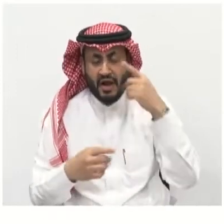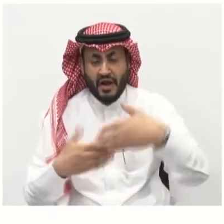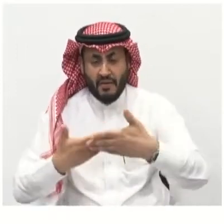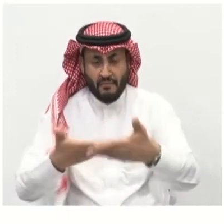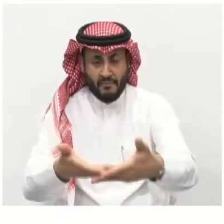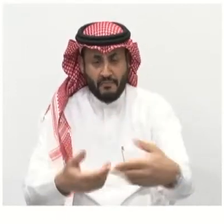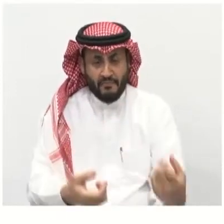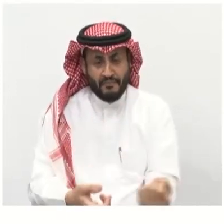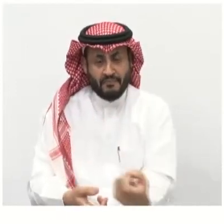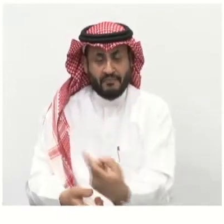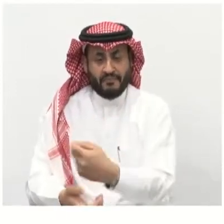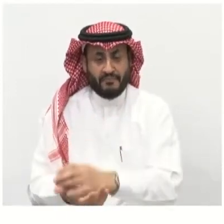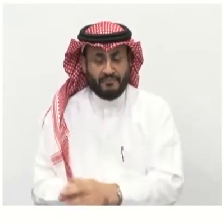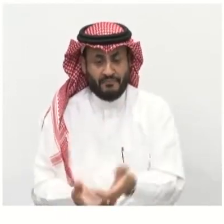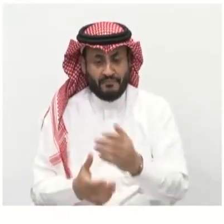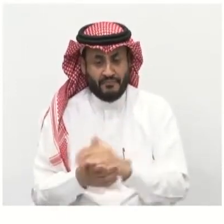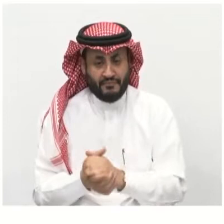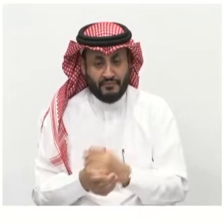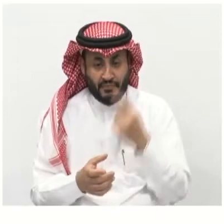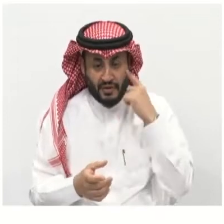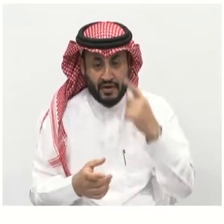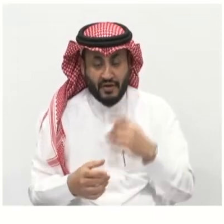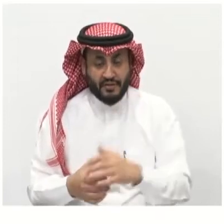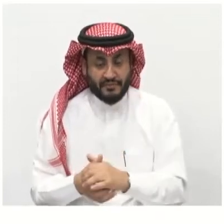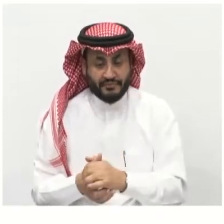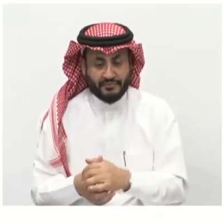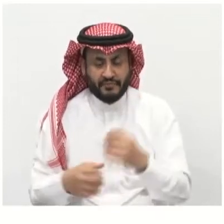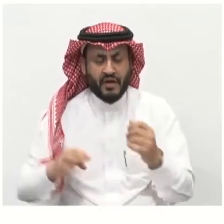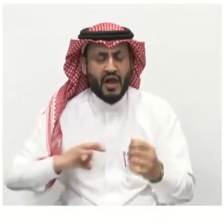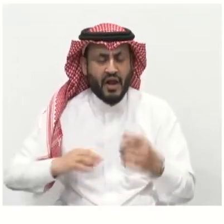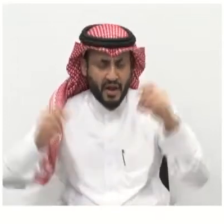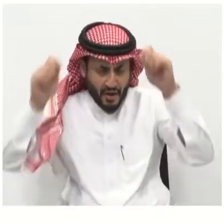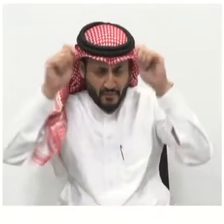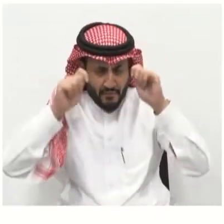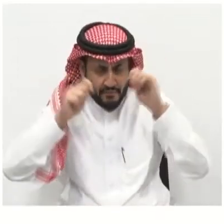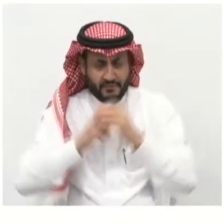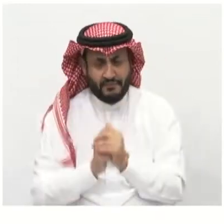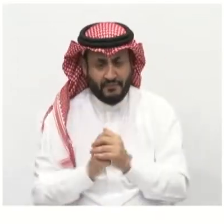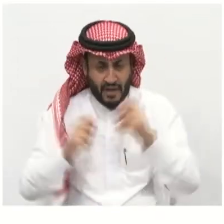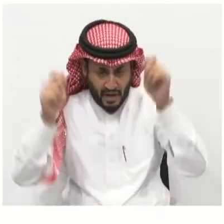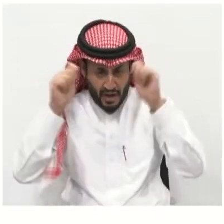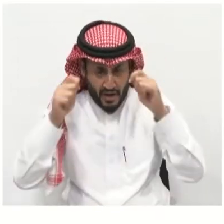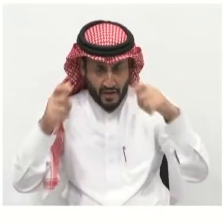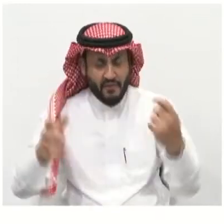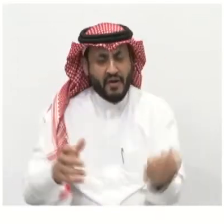backyard. Lemma wears a special hat when she paints. It's called a beret.